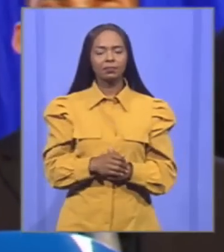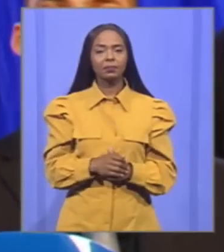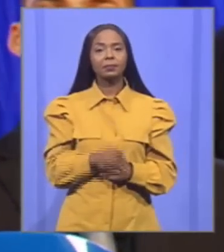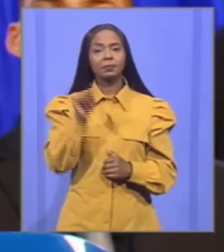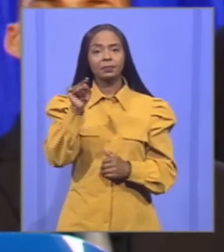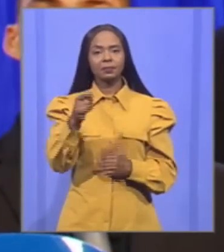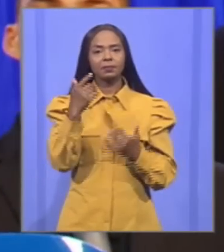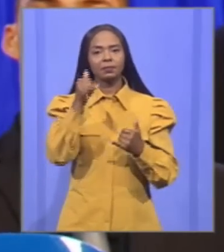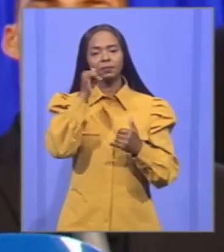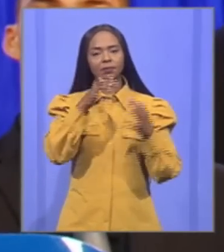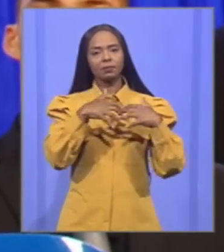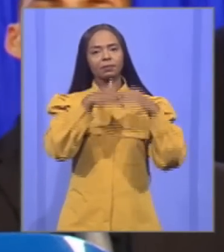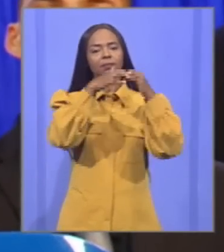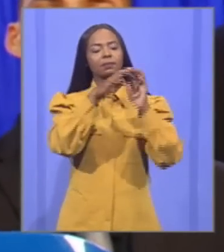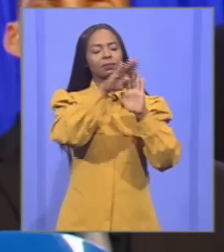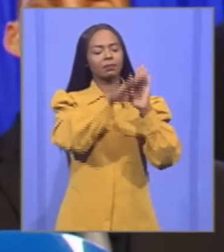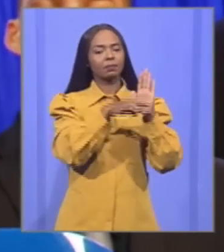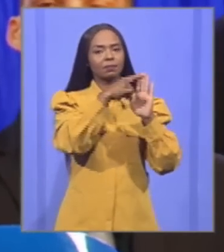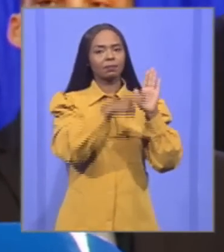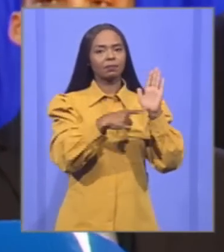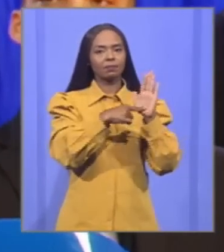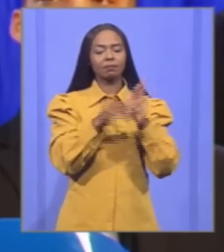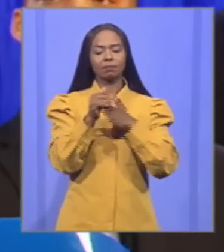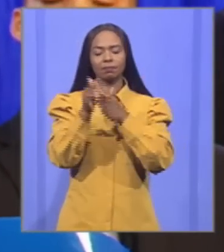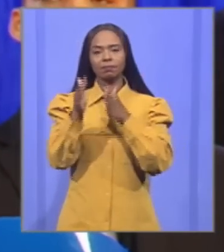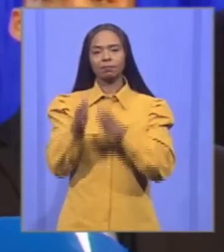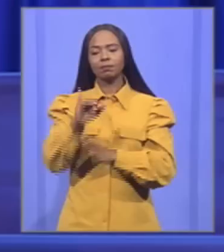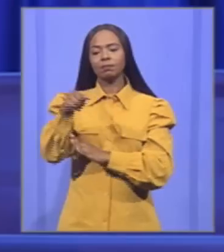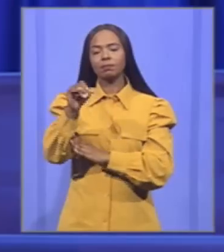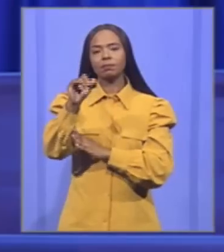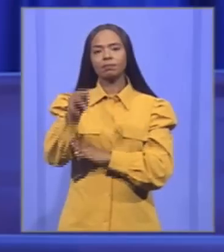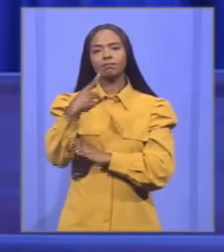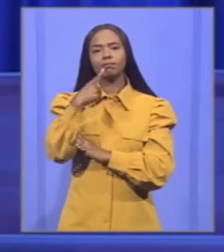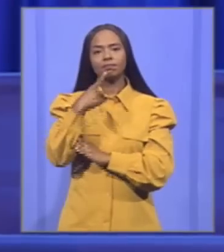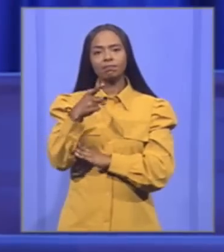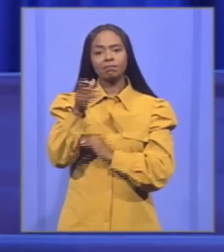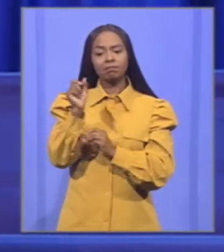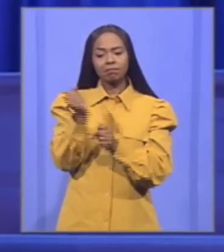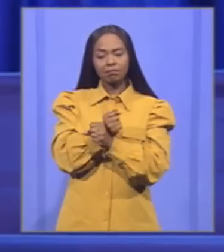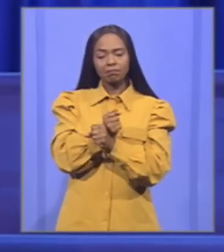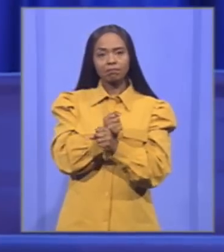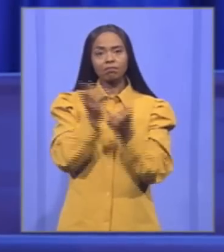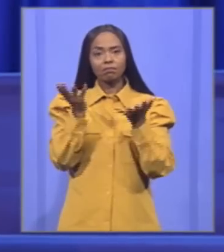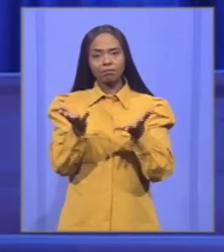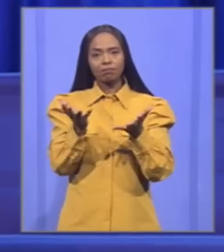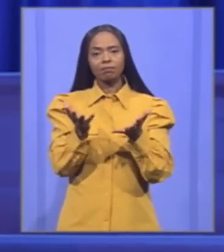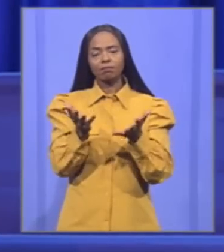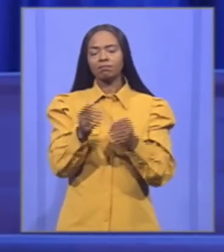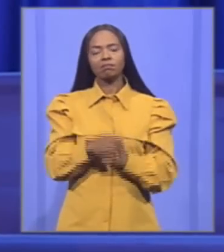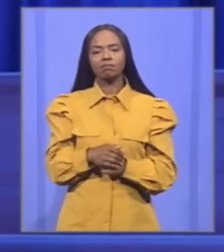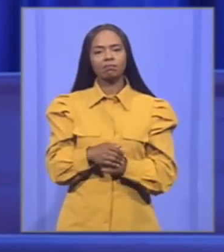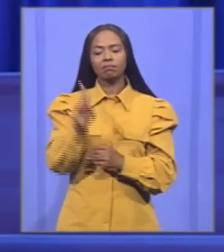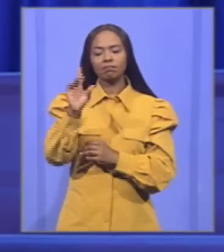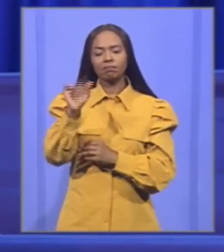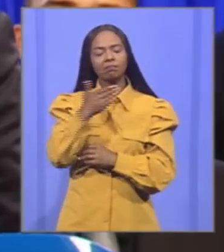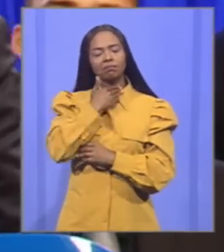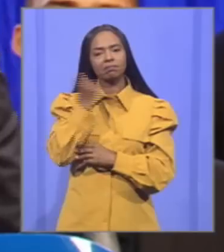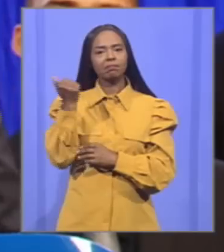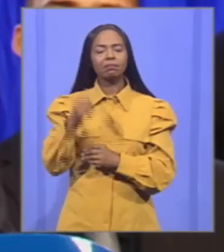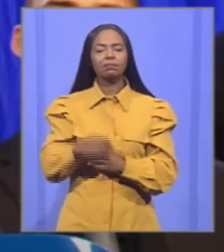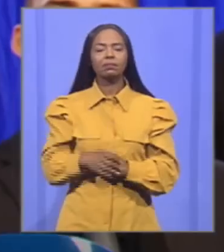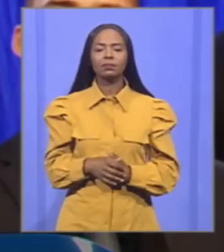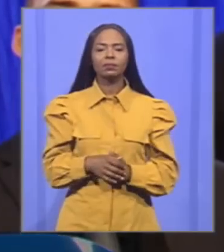kgola lenane le moeteledipele wa lekoko o rile ga go lekoko le le ka tlhagisang lenane le botoka go gaisa la DA.